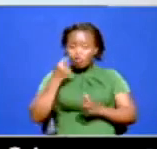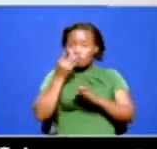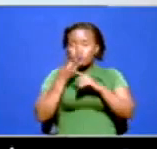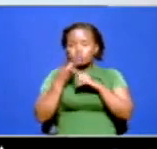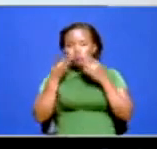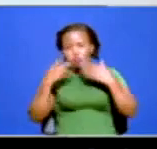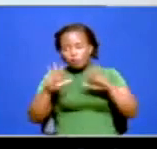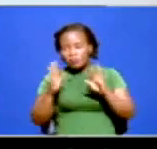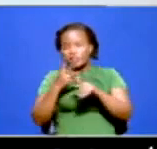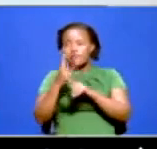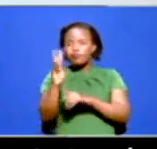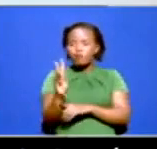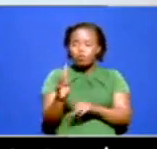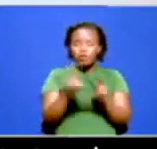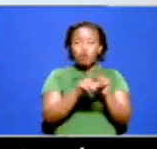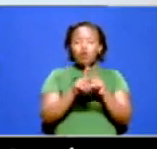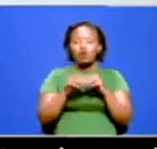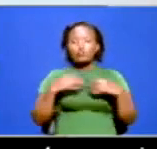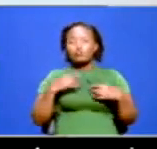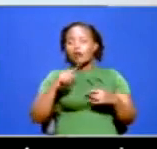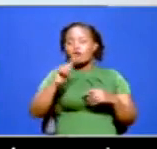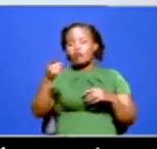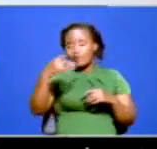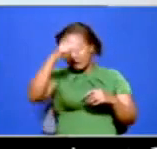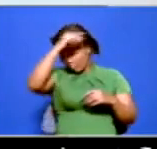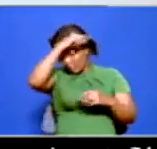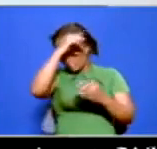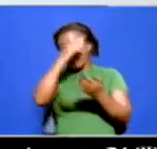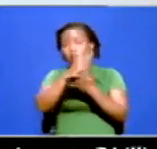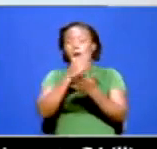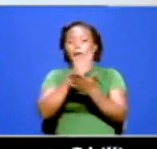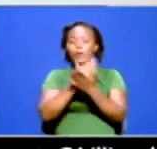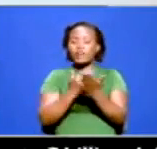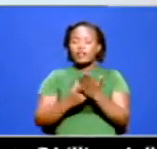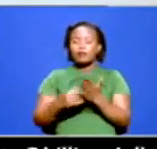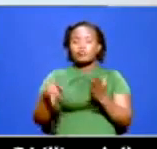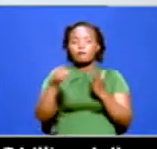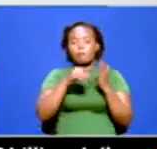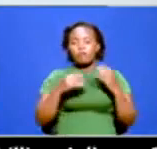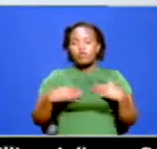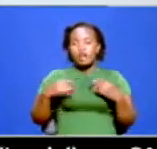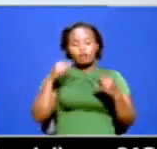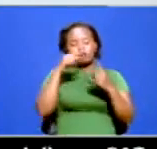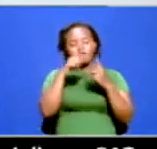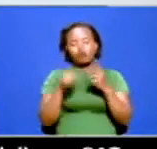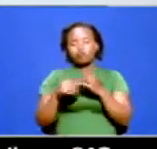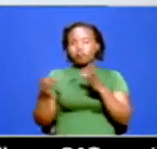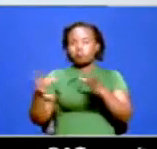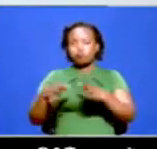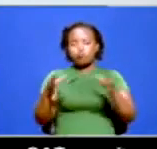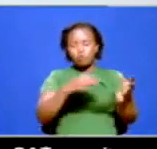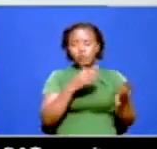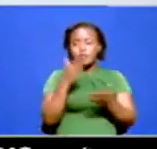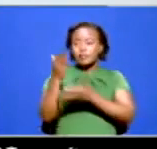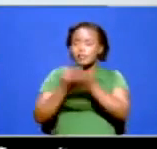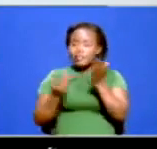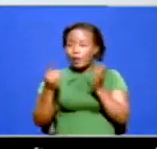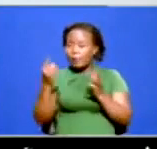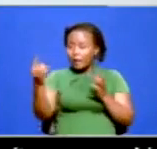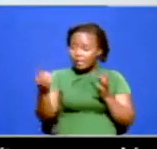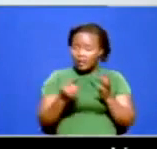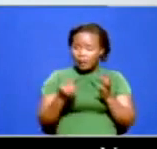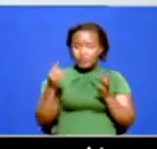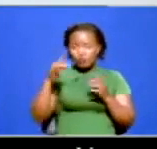degree, first degree program for cadets. So we have two types of cadets now. We have those who are coming in with a degree, who are training for